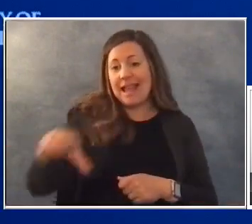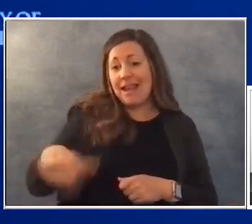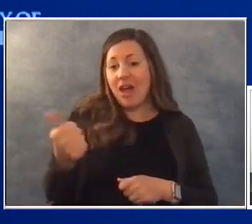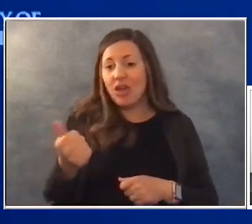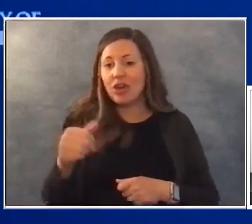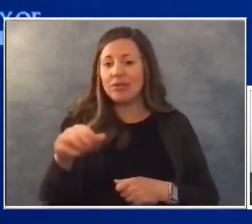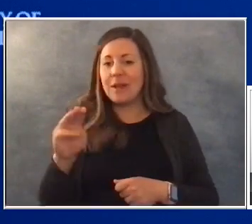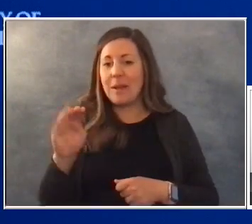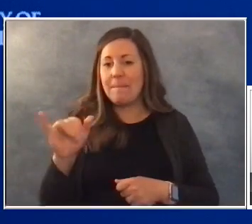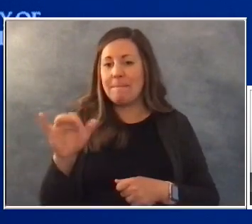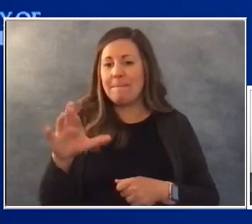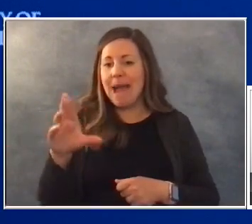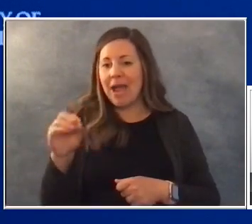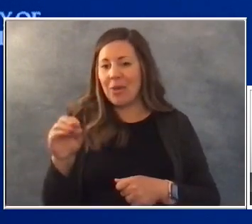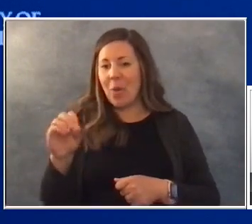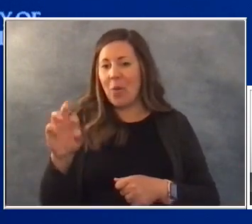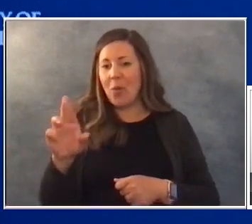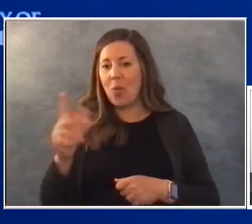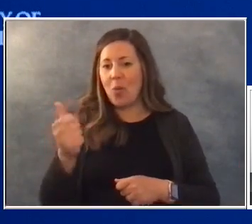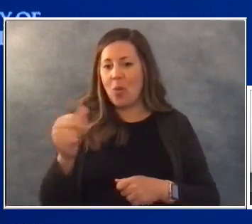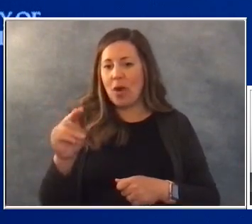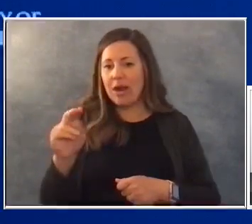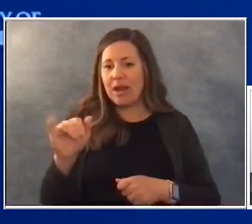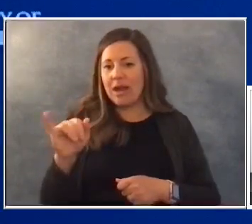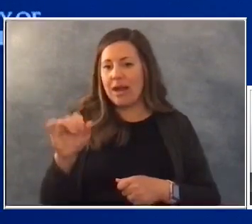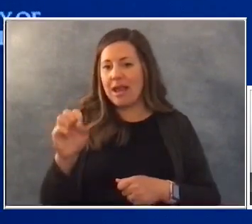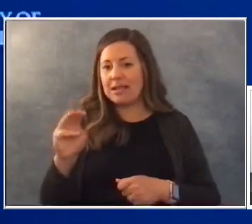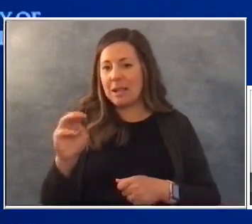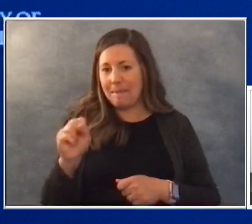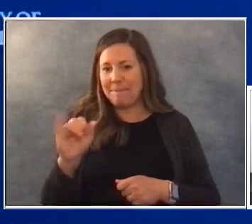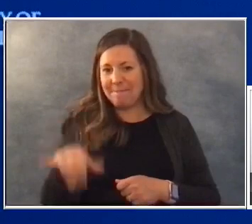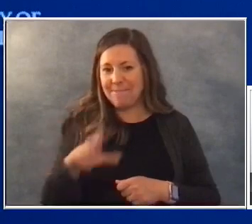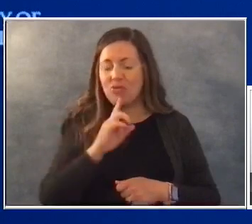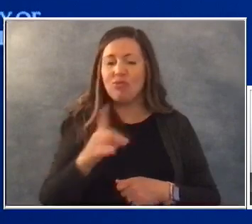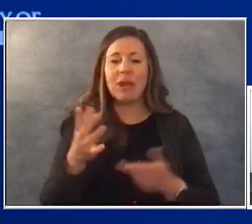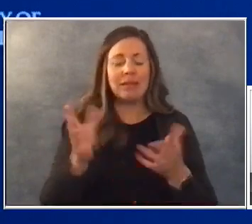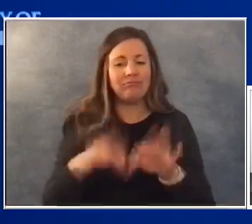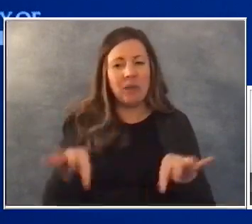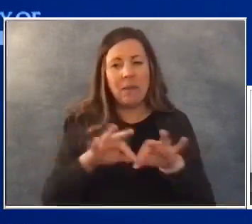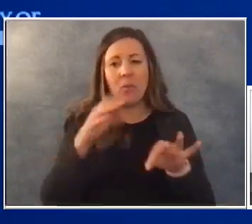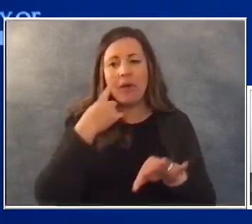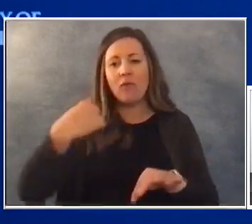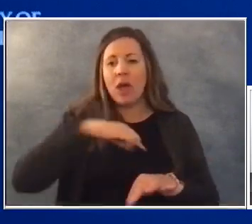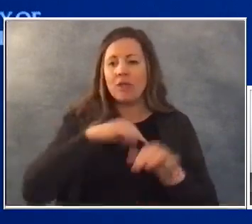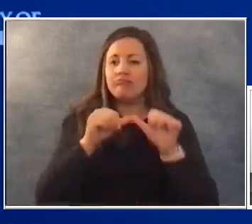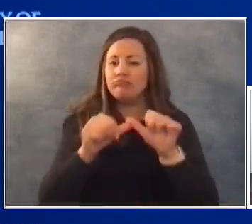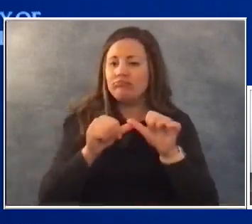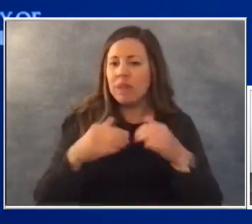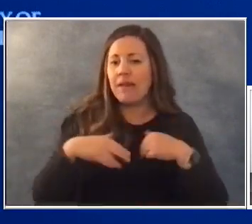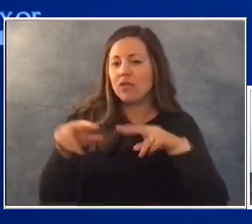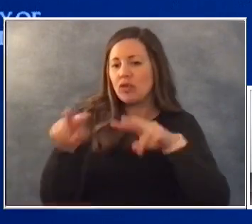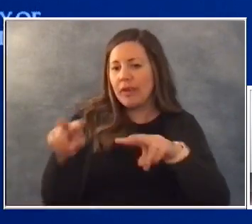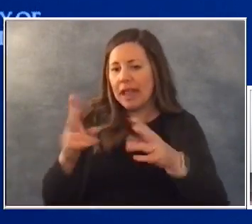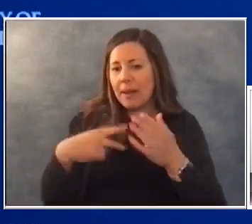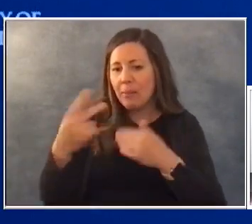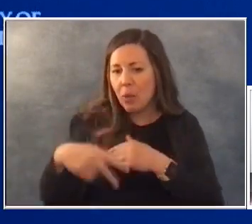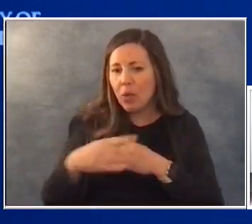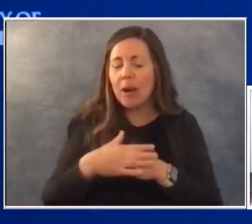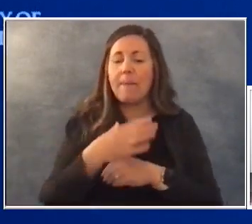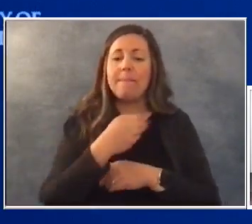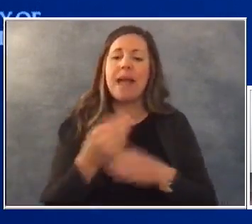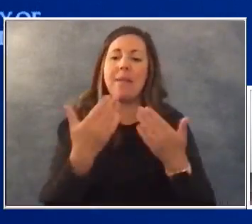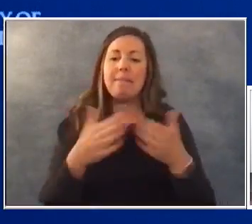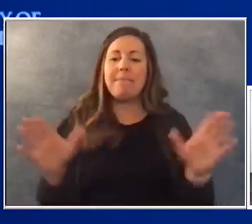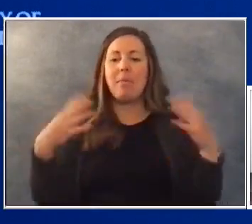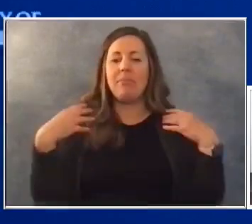is concerning, so we just need to be vigilant, continue to have our surveillance programs, continue to have our public health infrastructure so we can